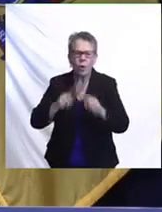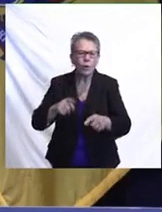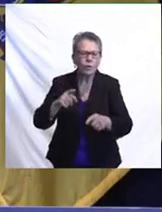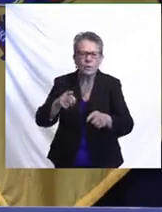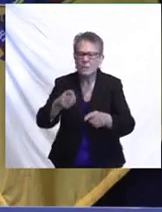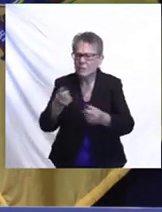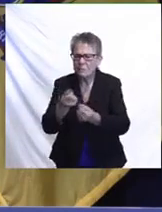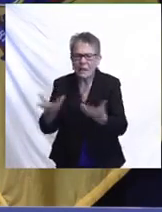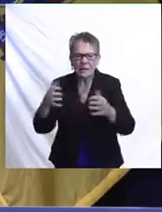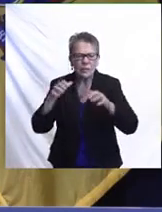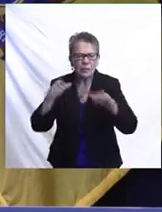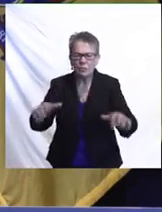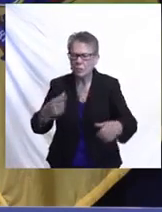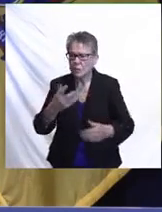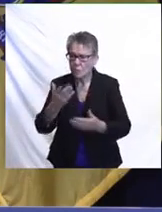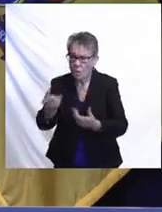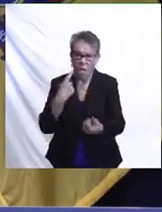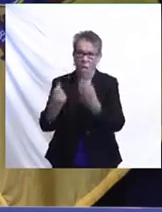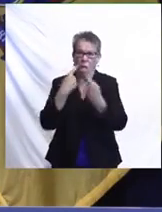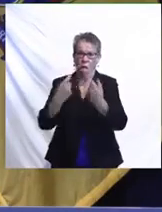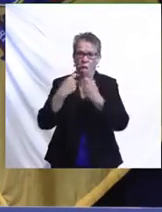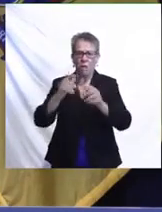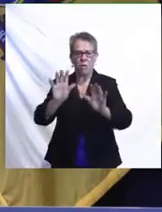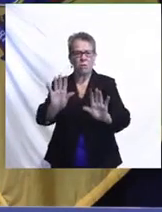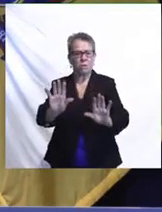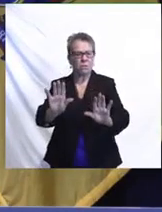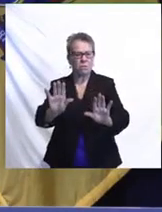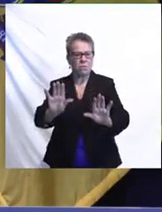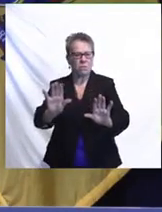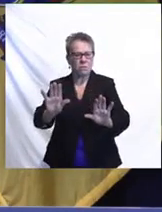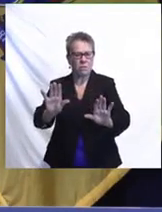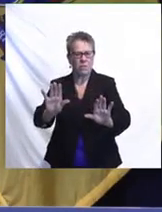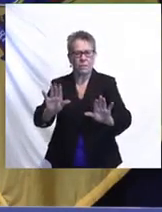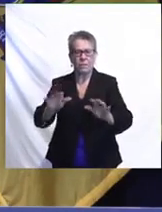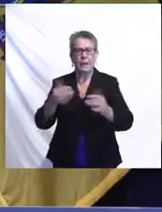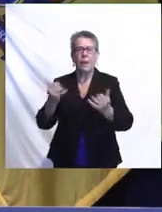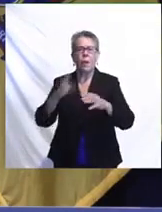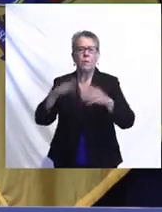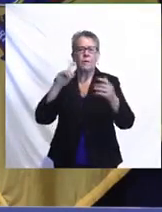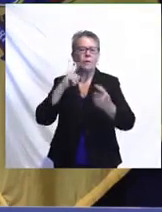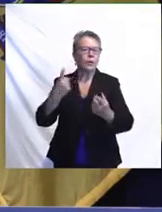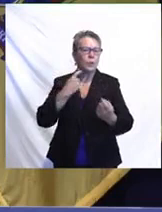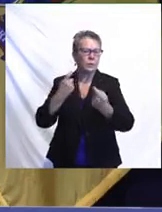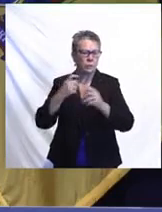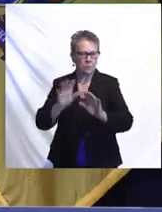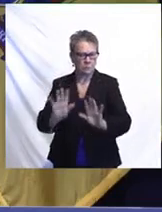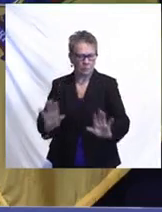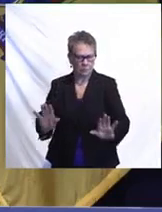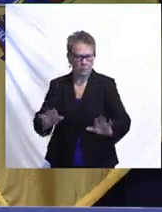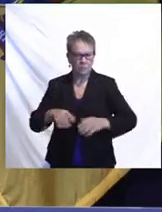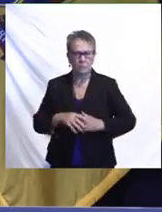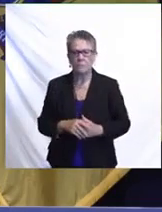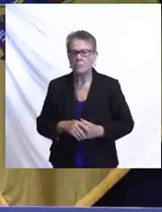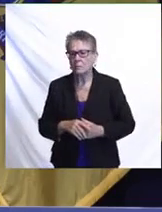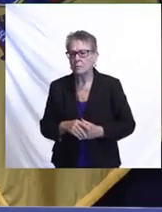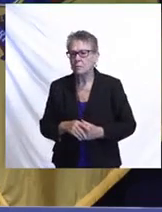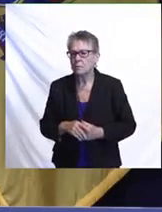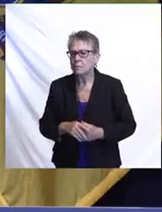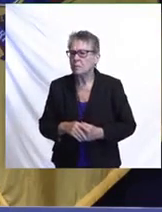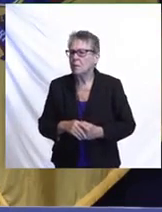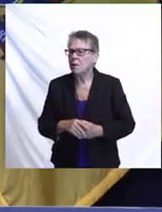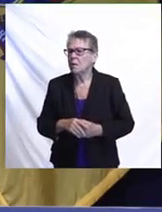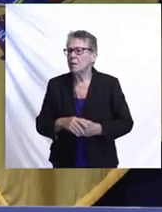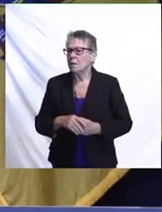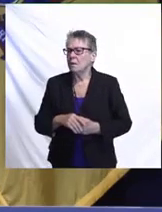questions. Jamil's got the mic. Let's go. Nice to see you. Nice to see you. Couple questions. One is, are there any, and